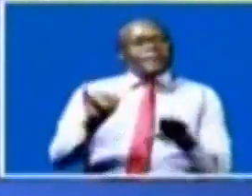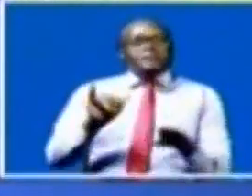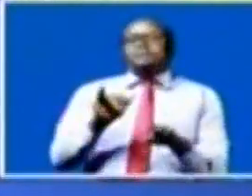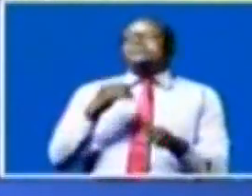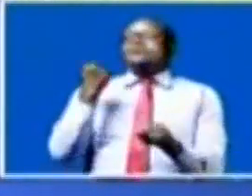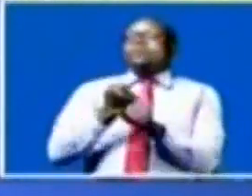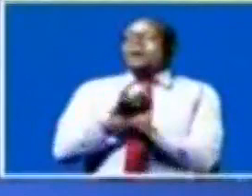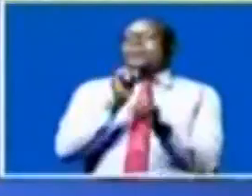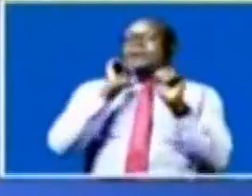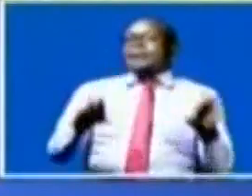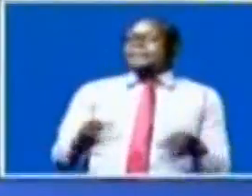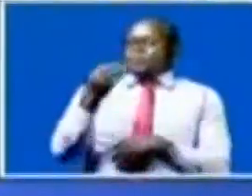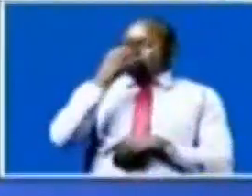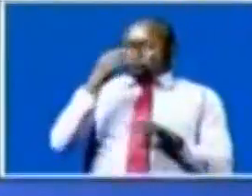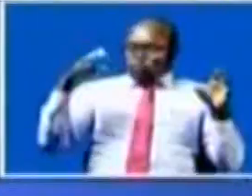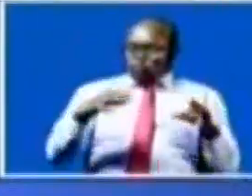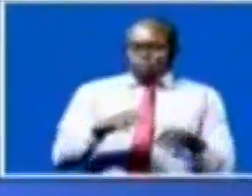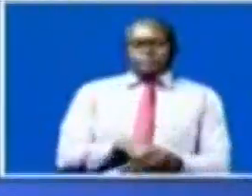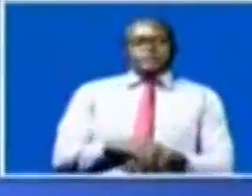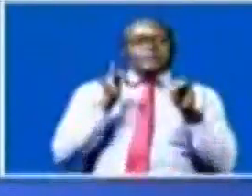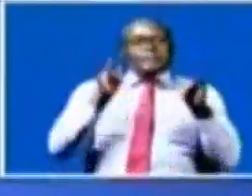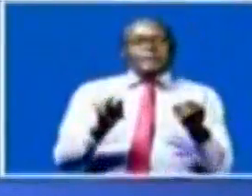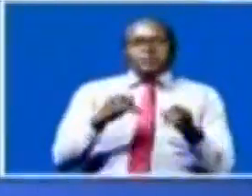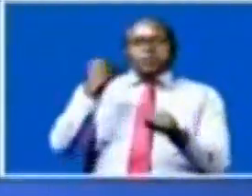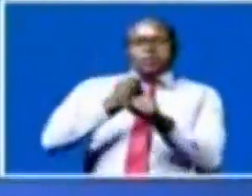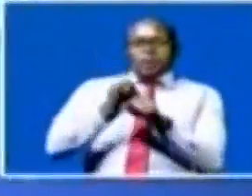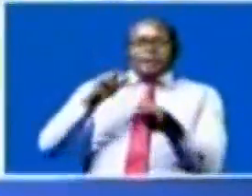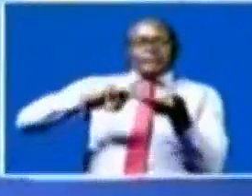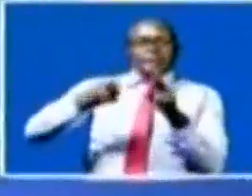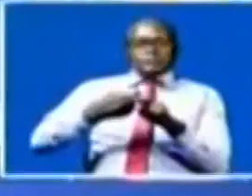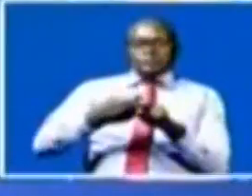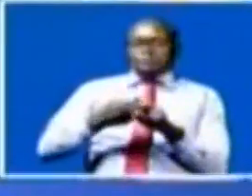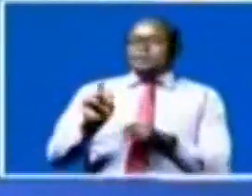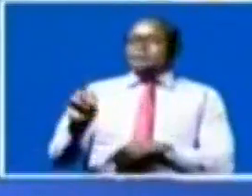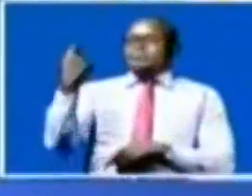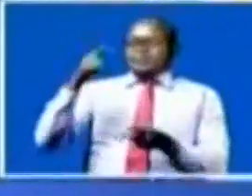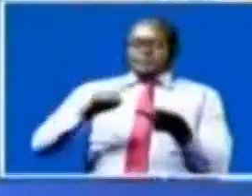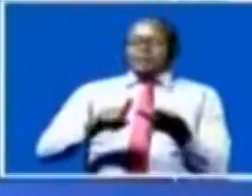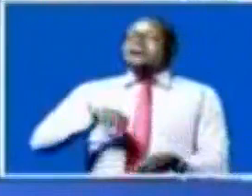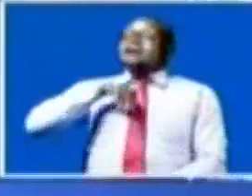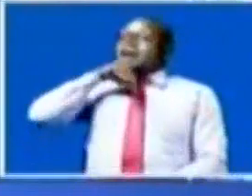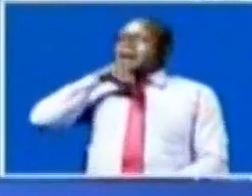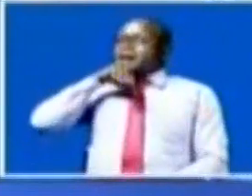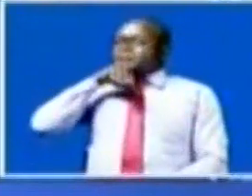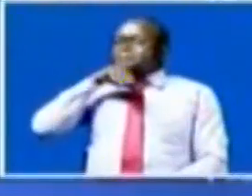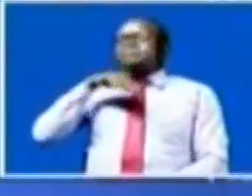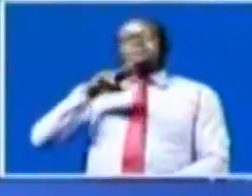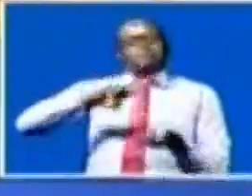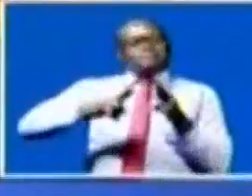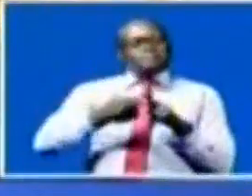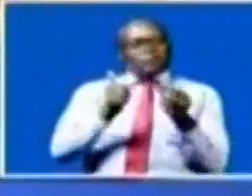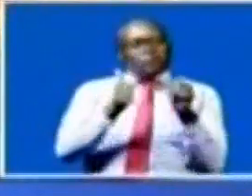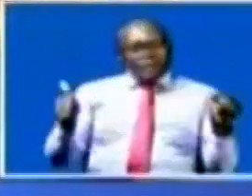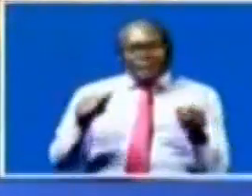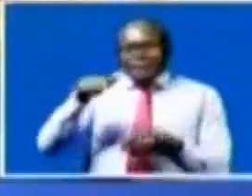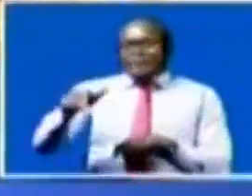well with the Ruto team. And the newfound working relationship between the president and opposition chief, Raila Odinga, seemed